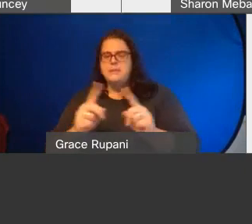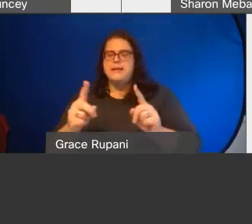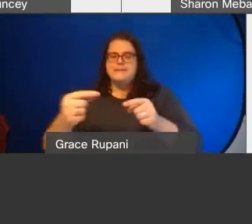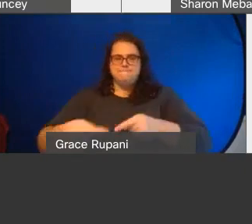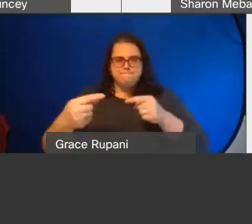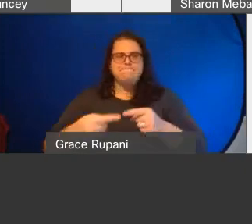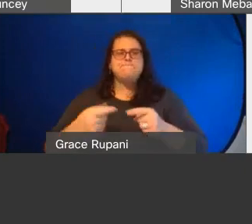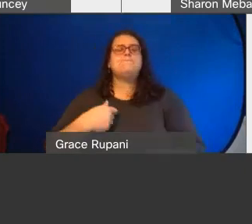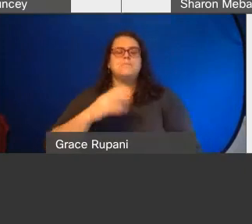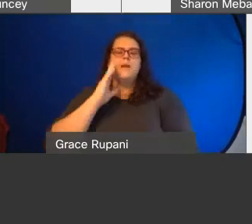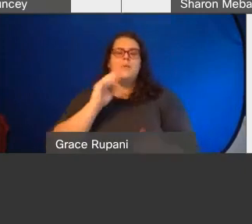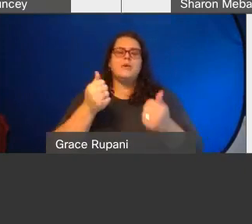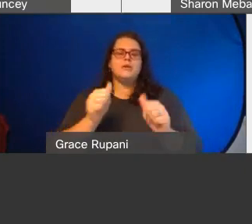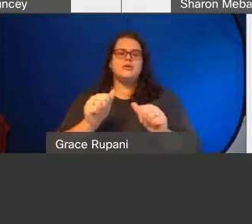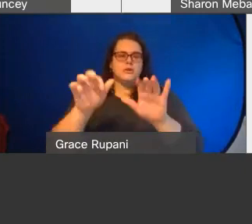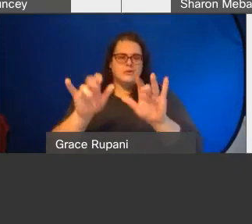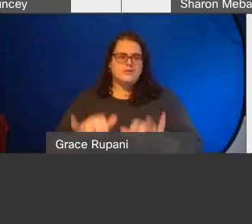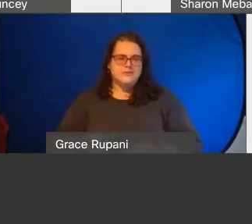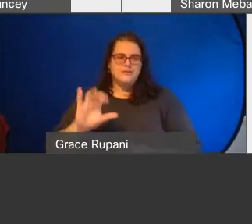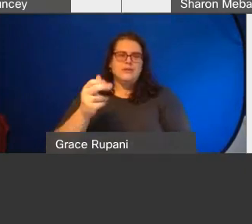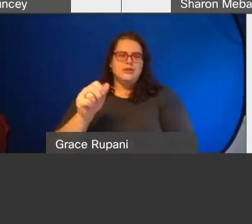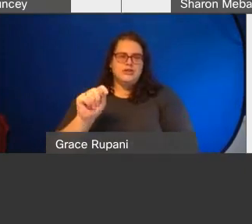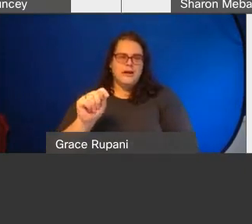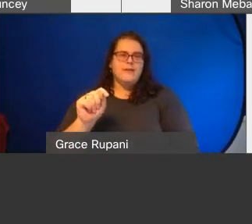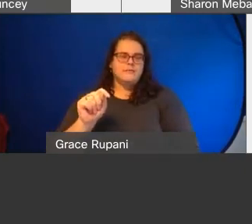paste. Winslow, I can answer that.